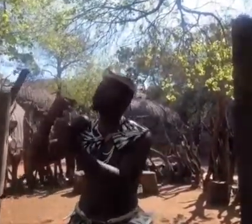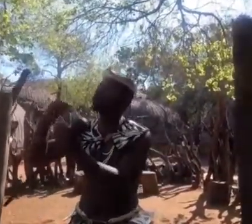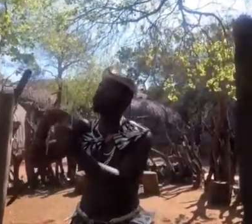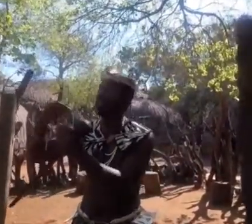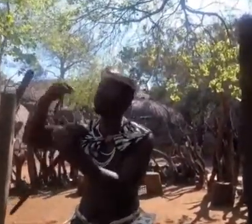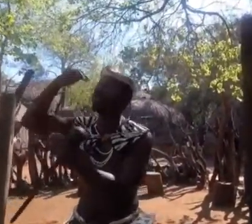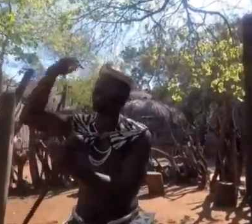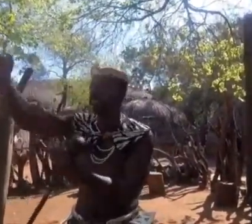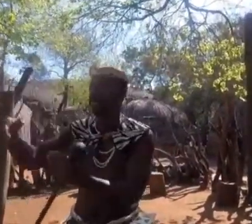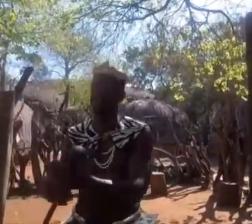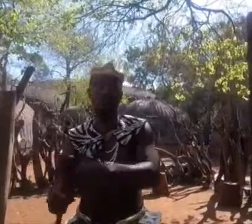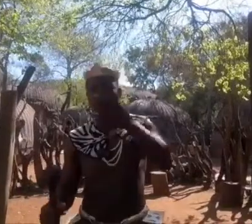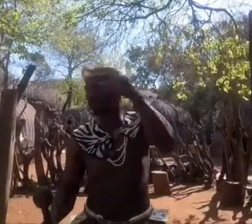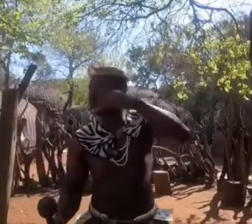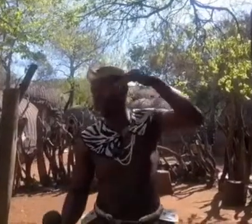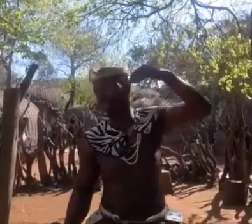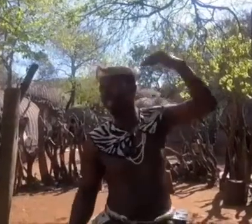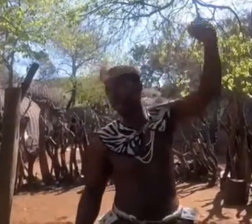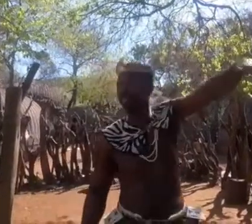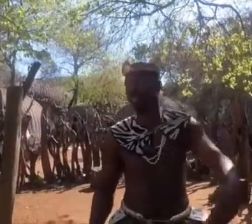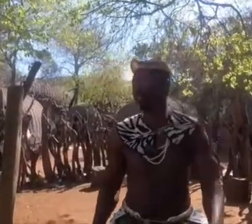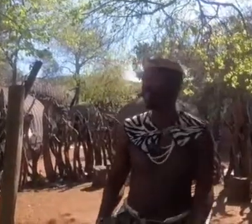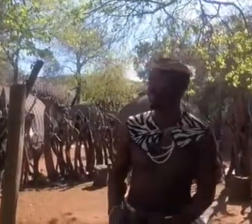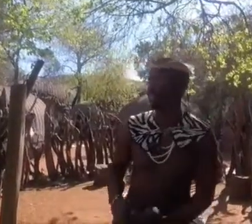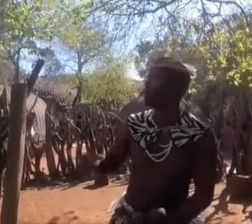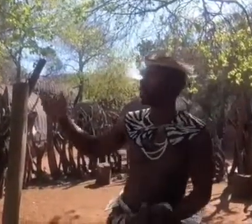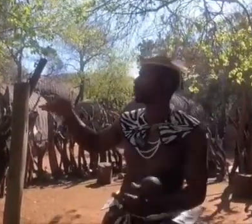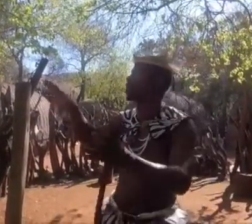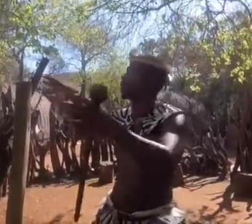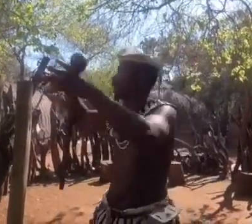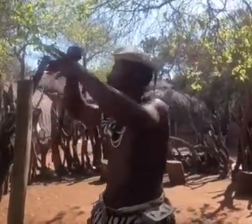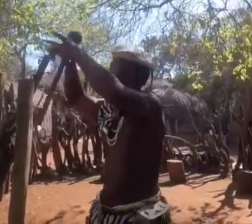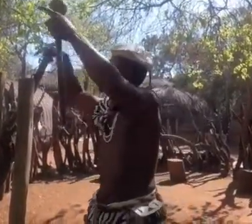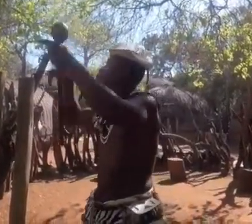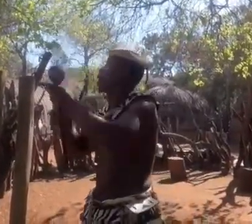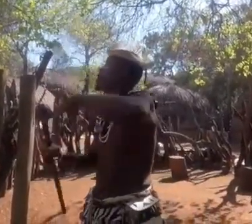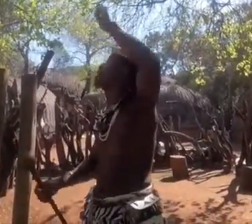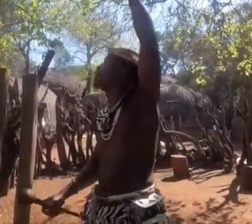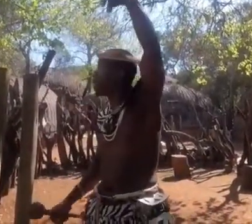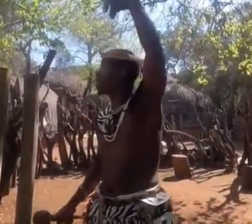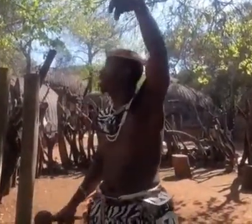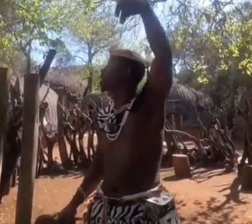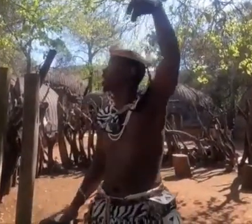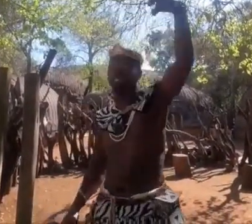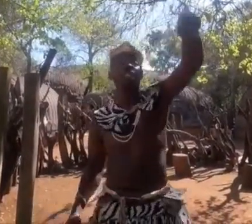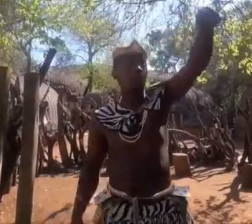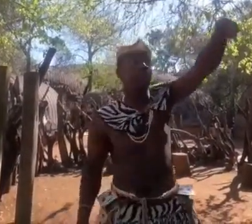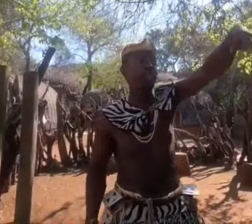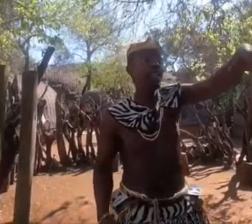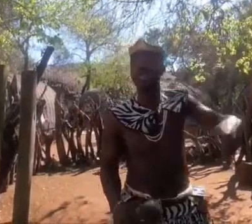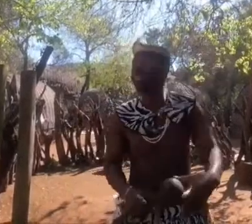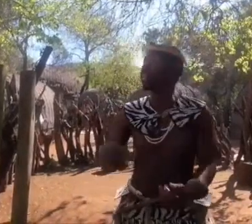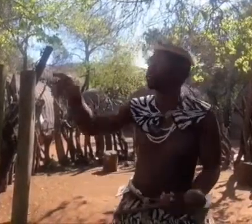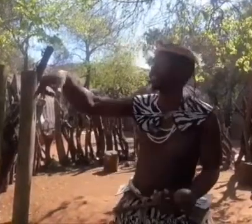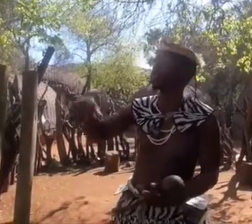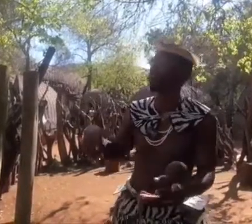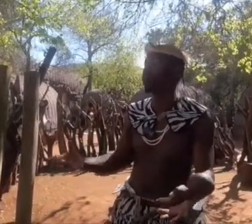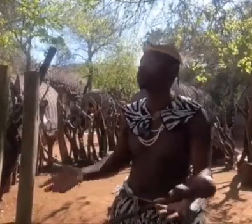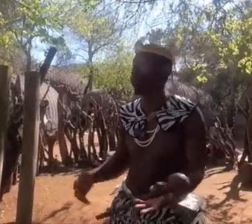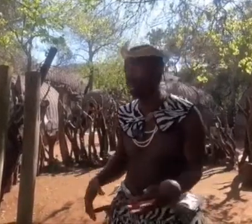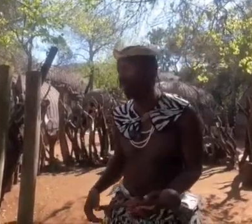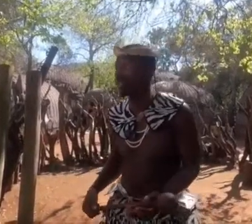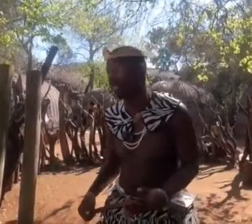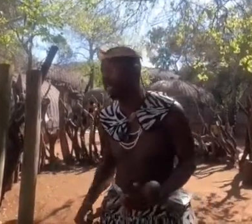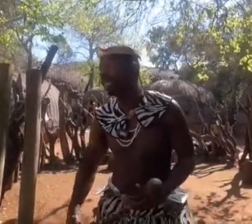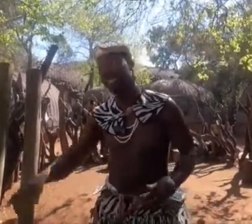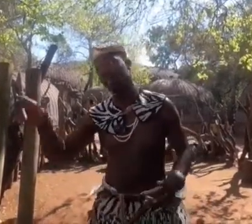difference between the people who are living in the cities and those people who are living in the villages. I think maybe 70% of the people who are living in the villages, they are still doing it. And then 30% of the